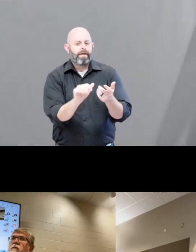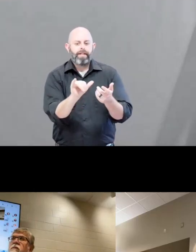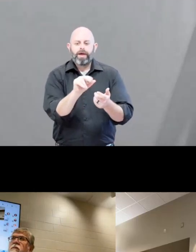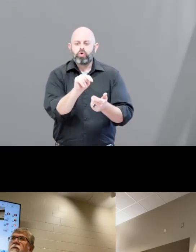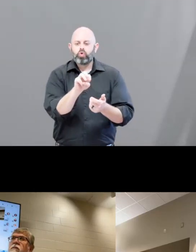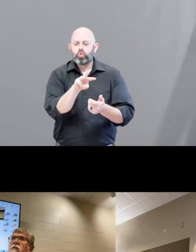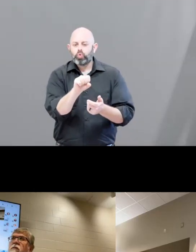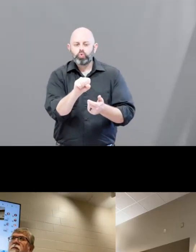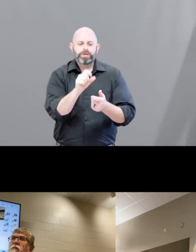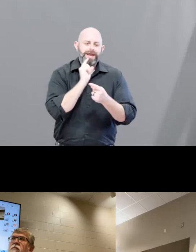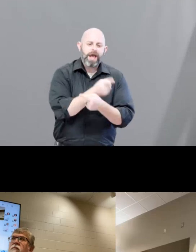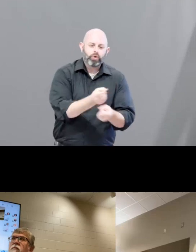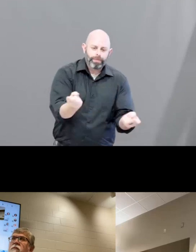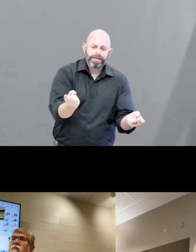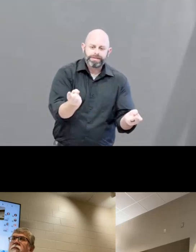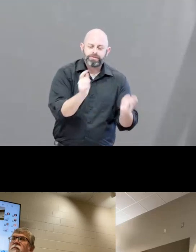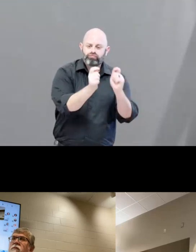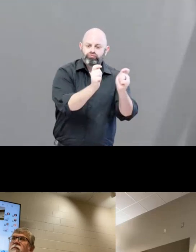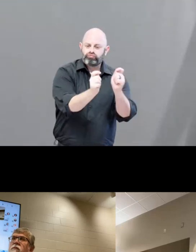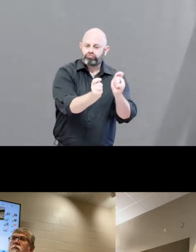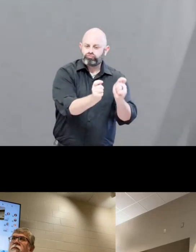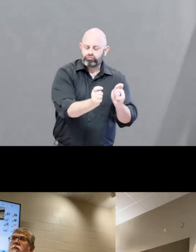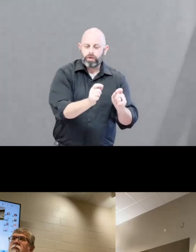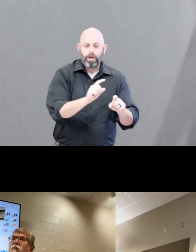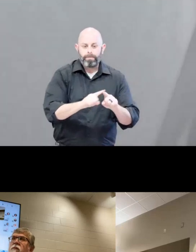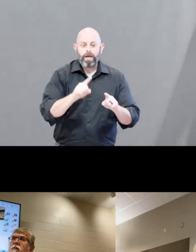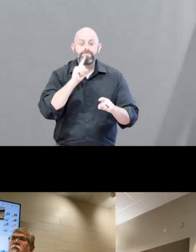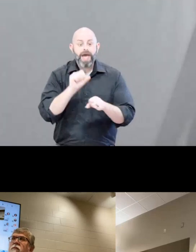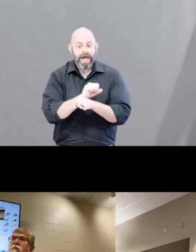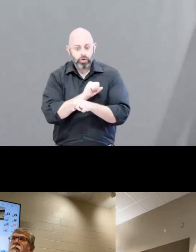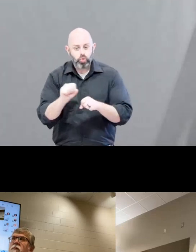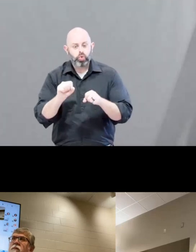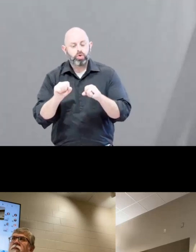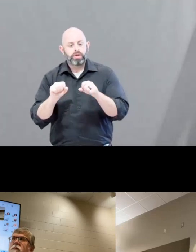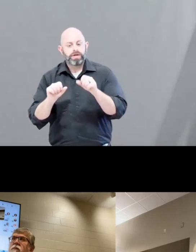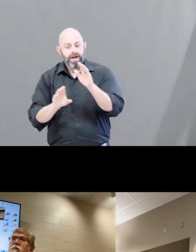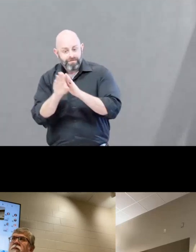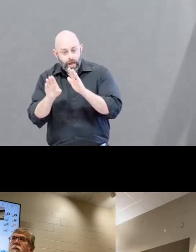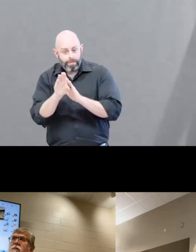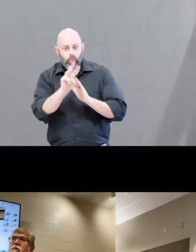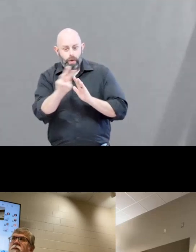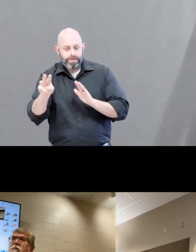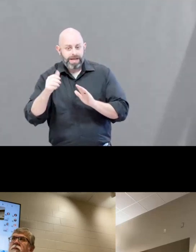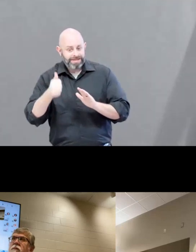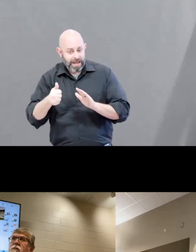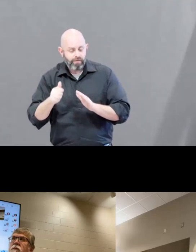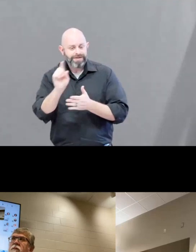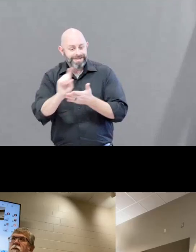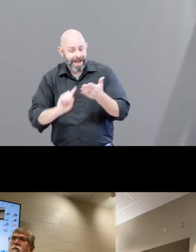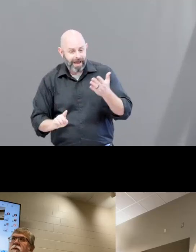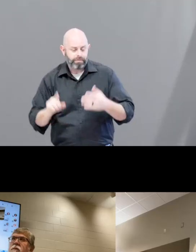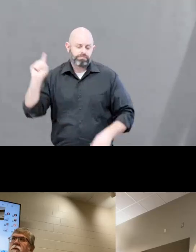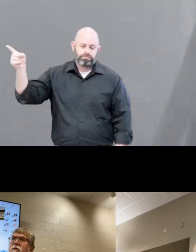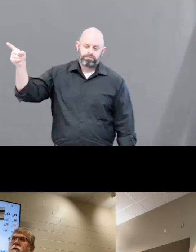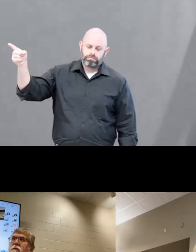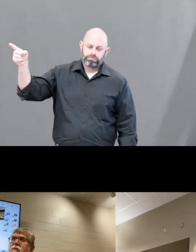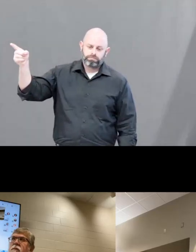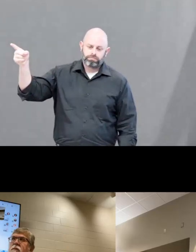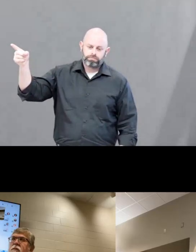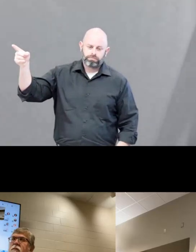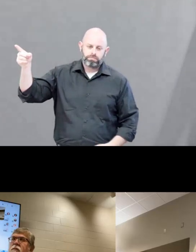and announcements and things of that nature. But then, the actual development of it and design of it, they will